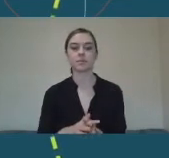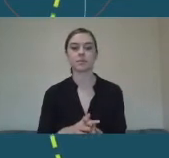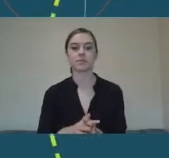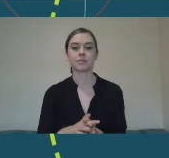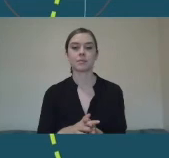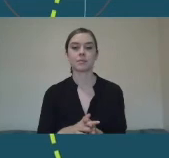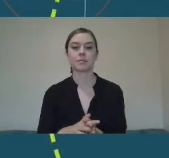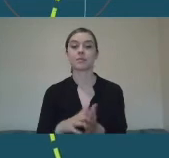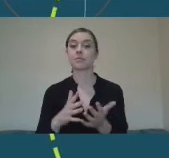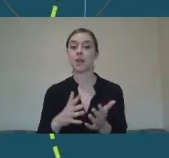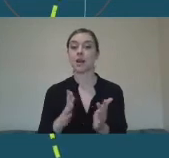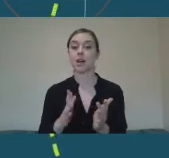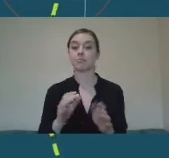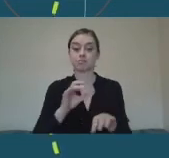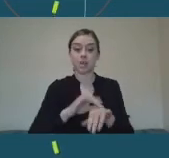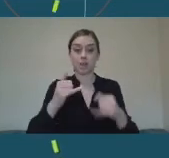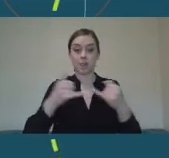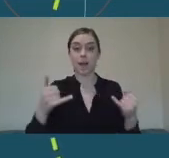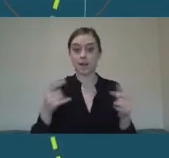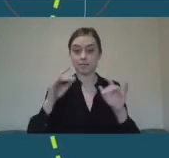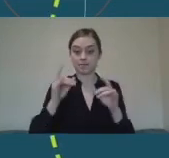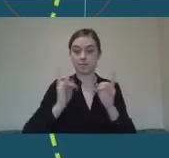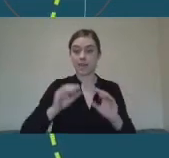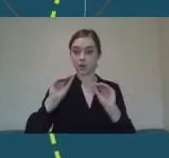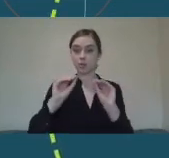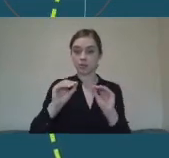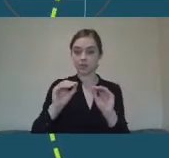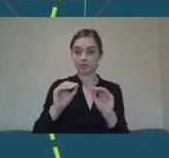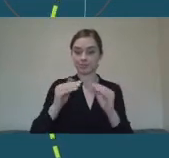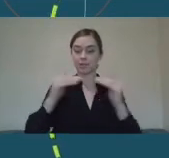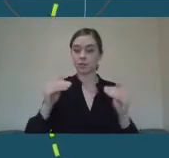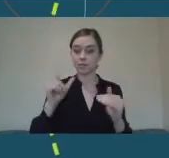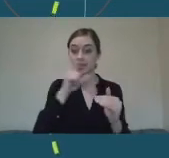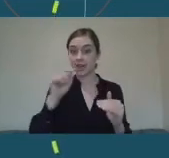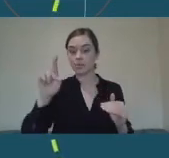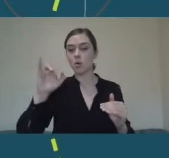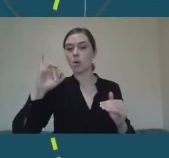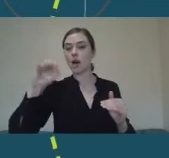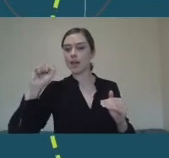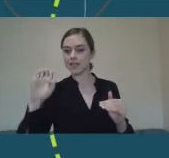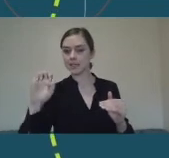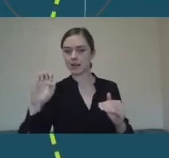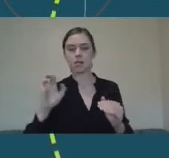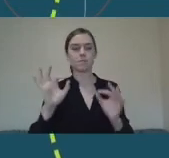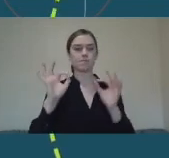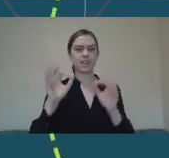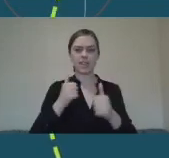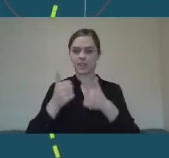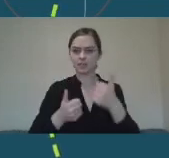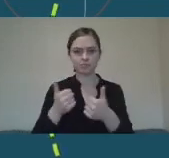We have an online health coaching platform called Rise. It is absolutely amazing in terms of